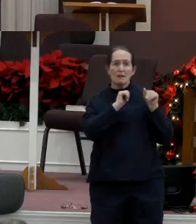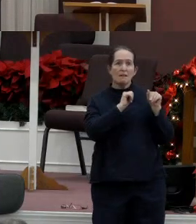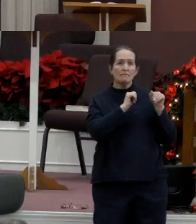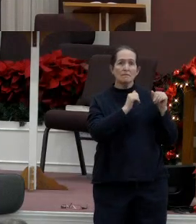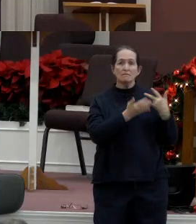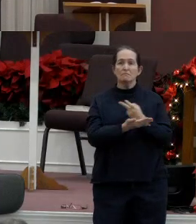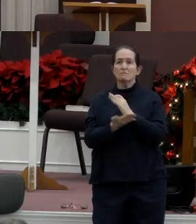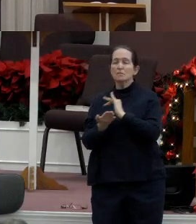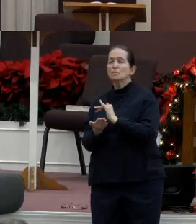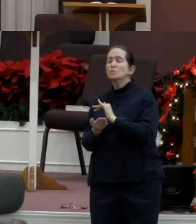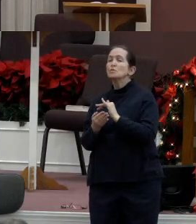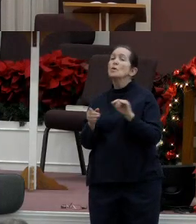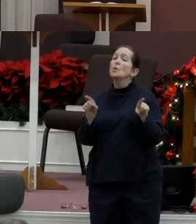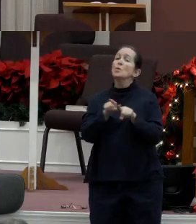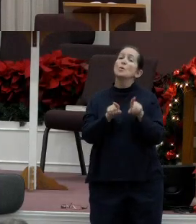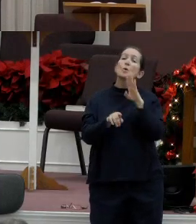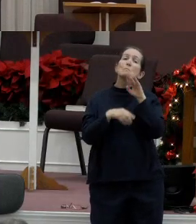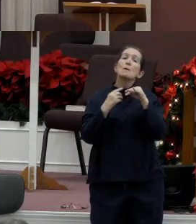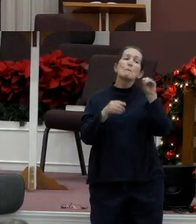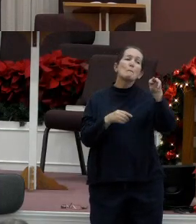We also talked about the Magi